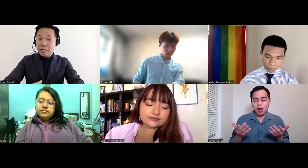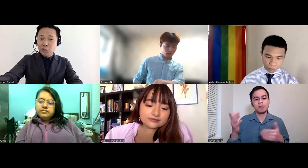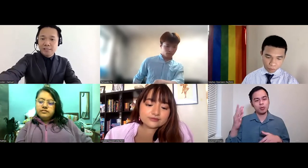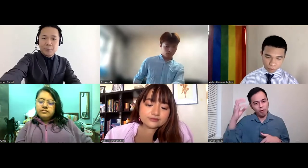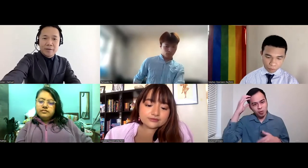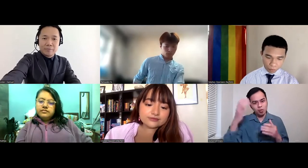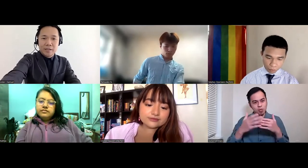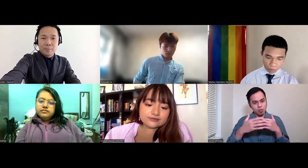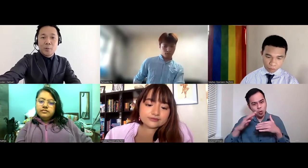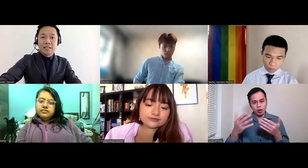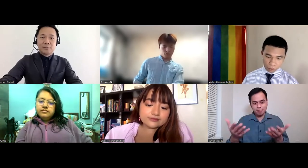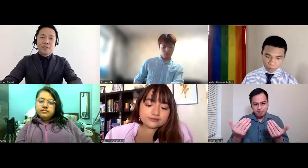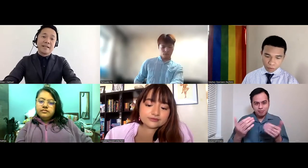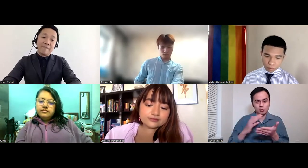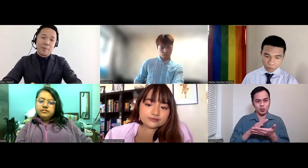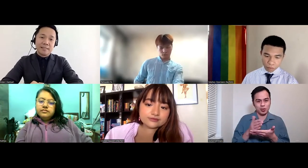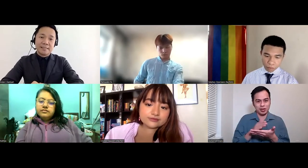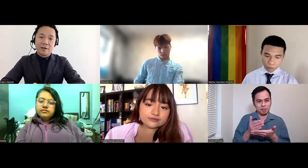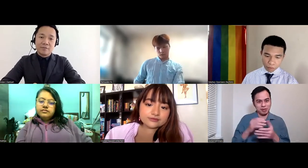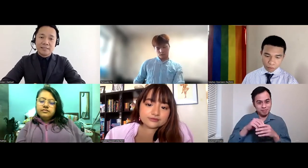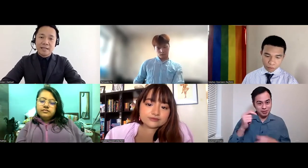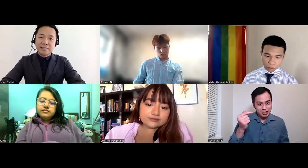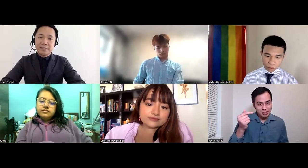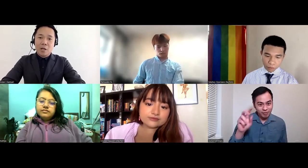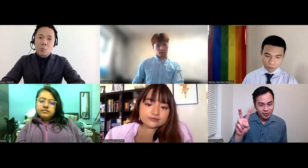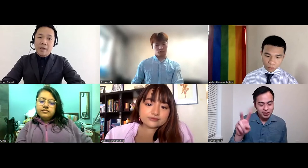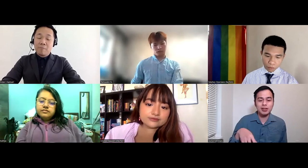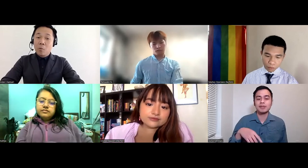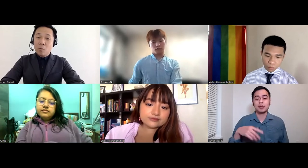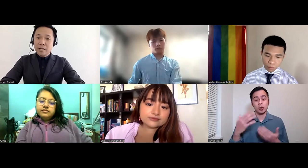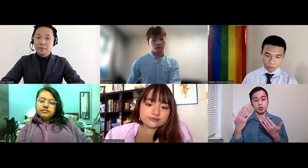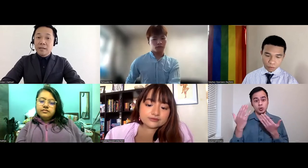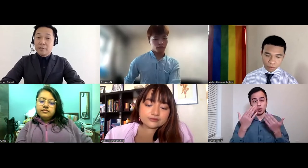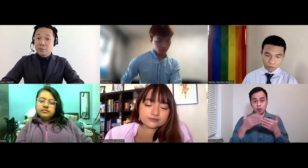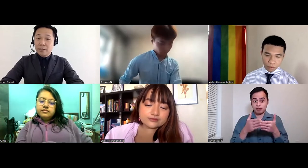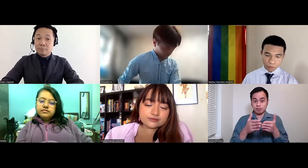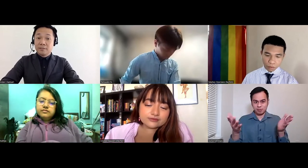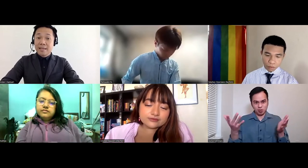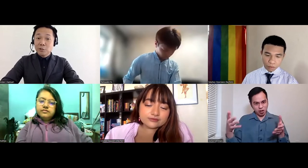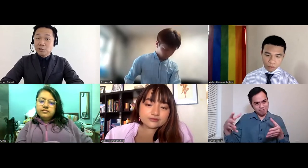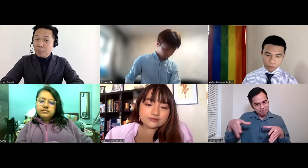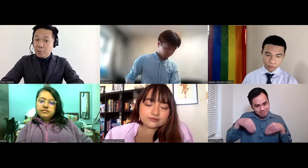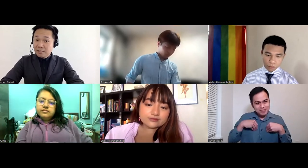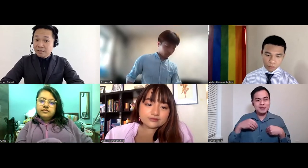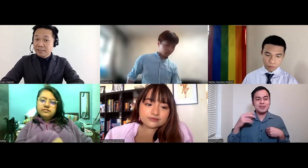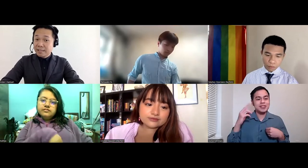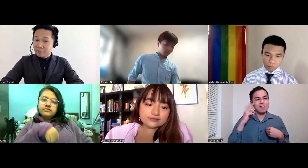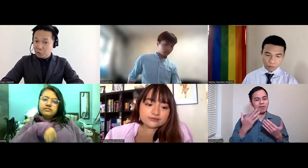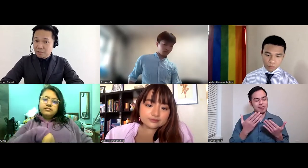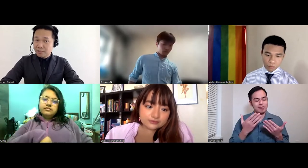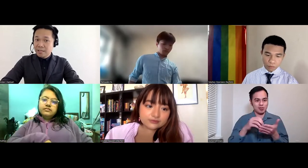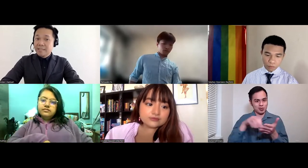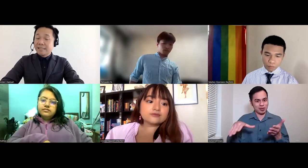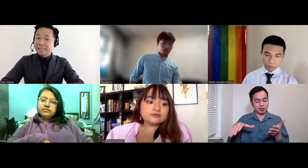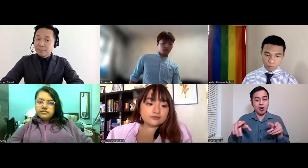the changes that we have witnessed within the government itself is that we have more now sign language interpreters in